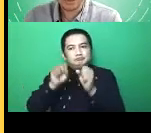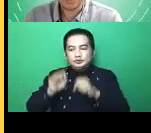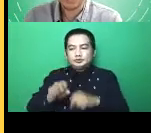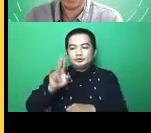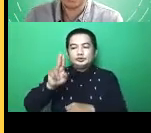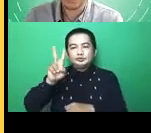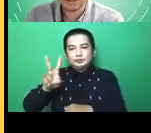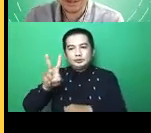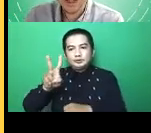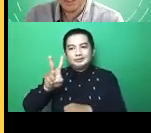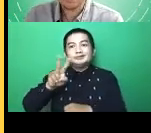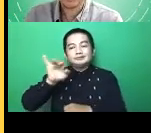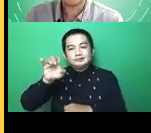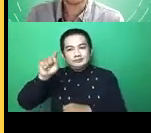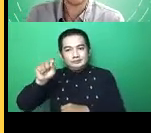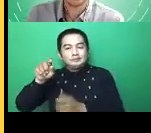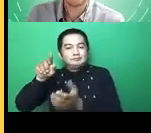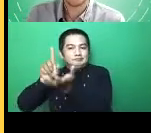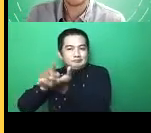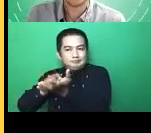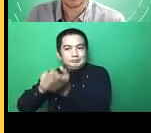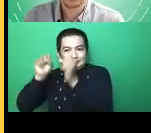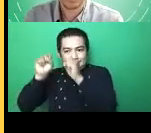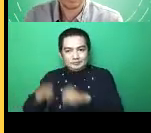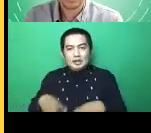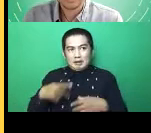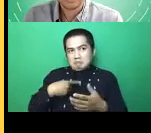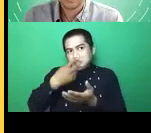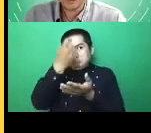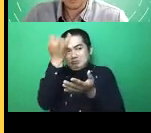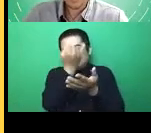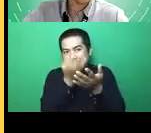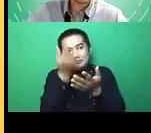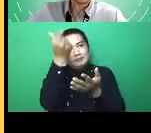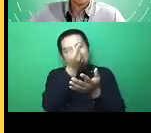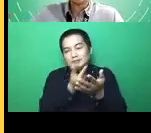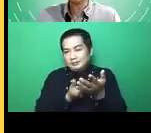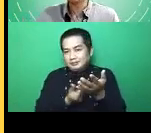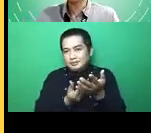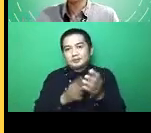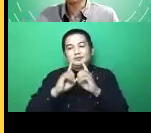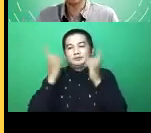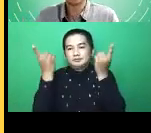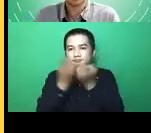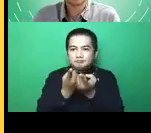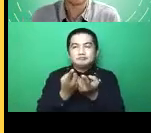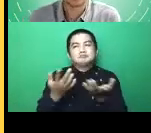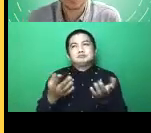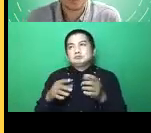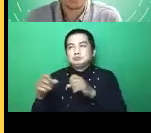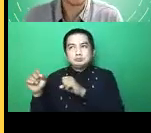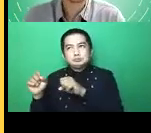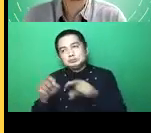UV printing is actually really cool, especially if you're in the graphics department. So we've always imagined, like when we make merchandise, your limitation is